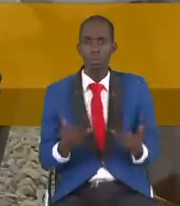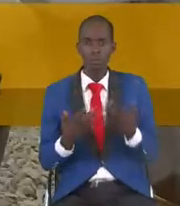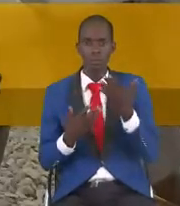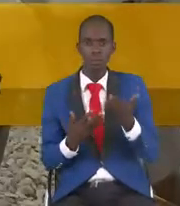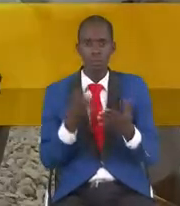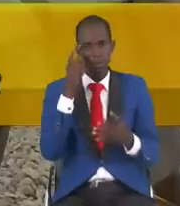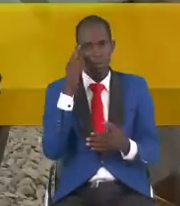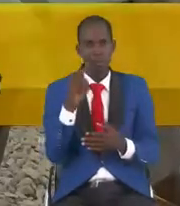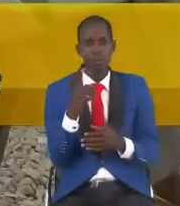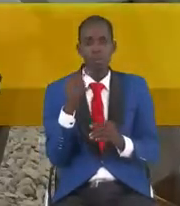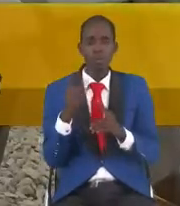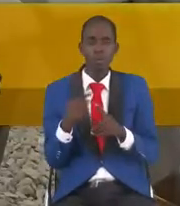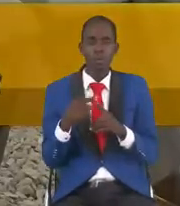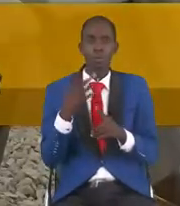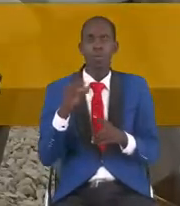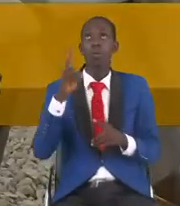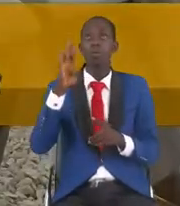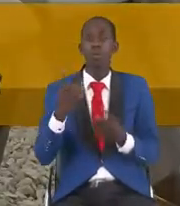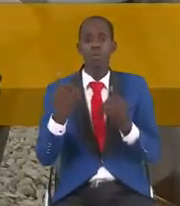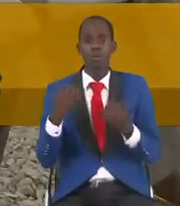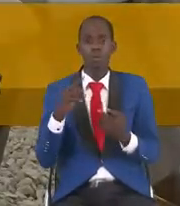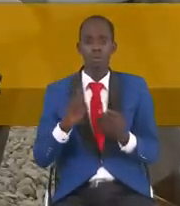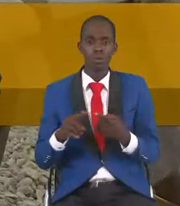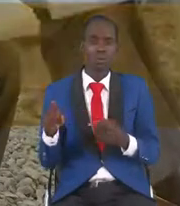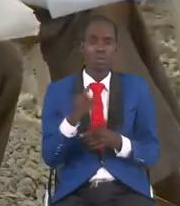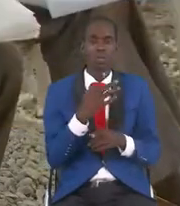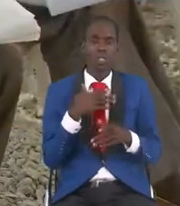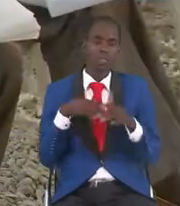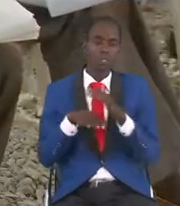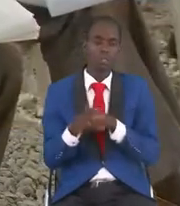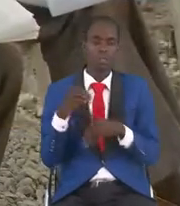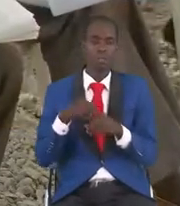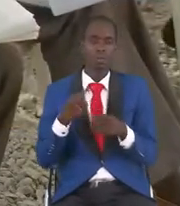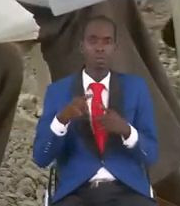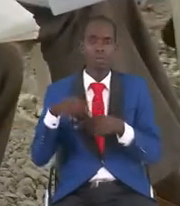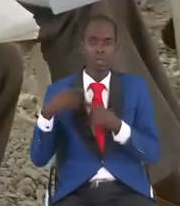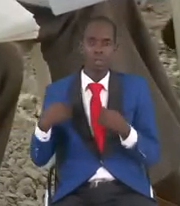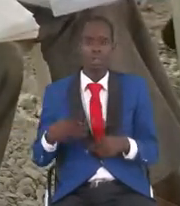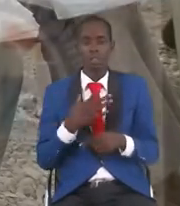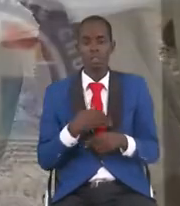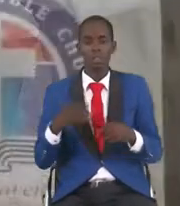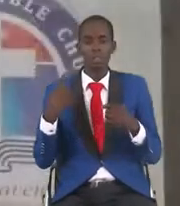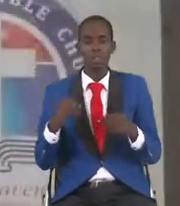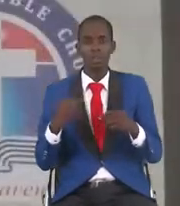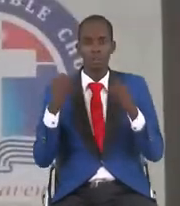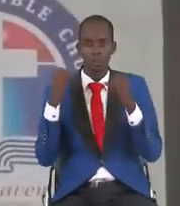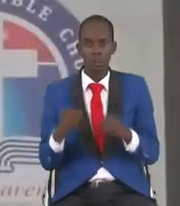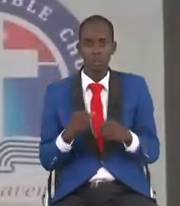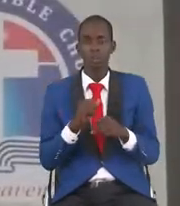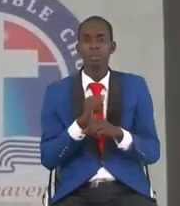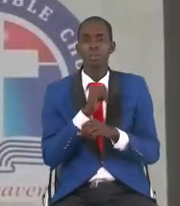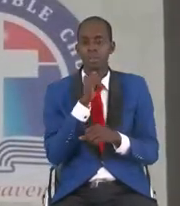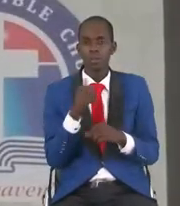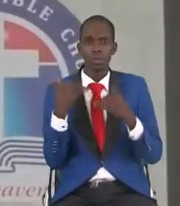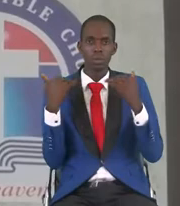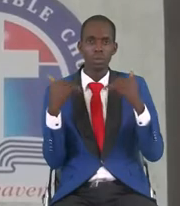word of God comes to you and it enters your heart, and power unlimited, power unfailing,